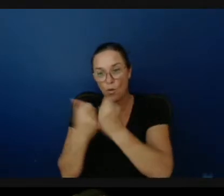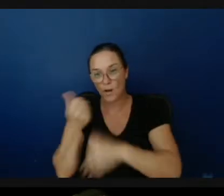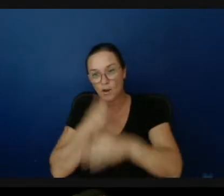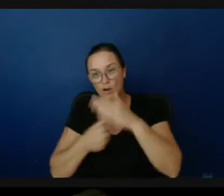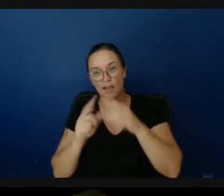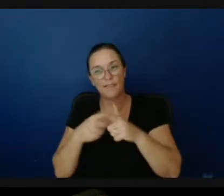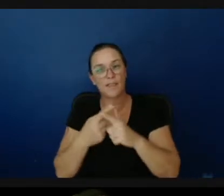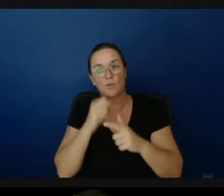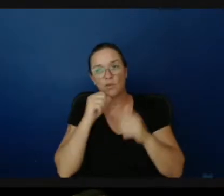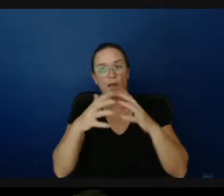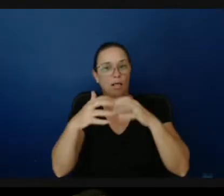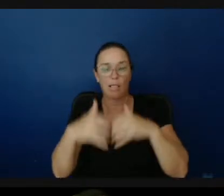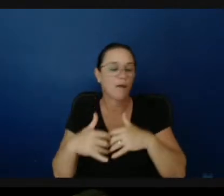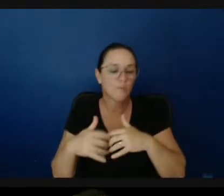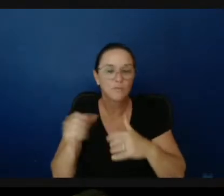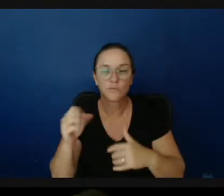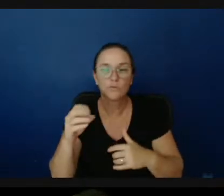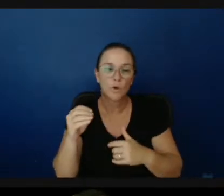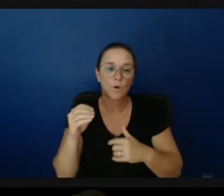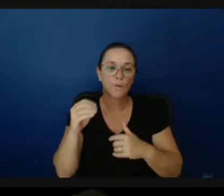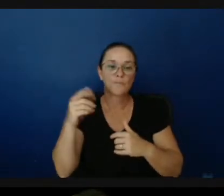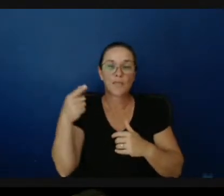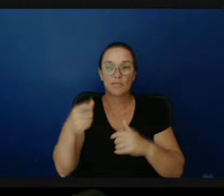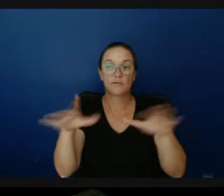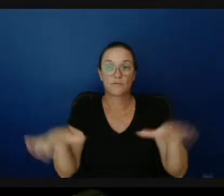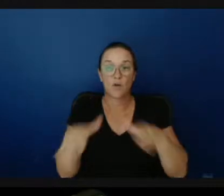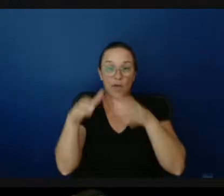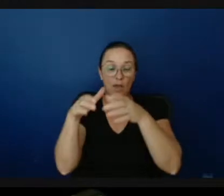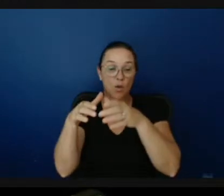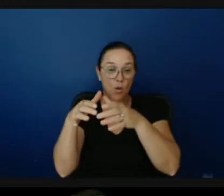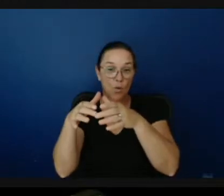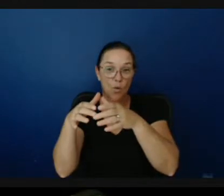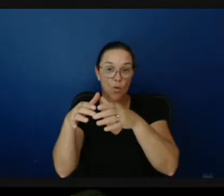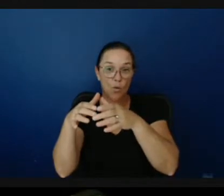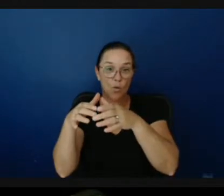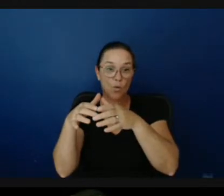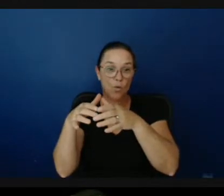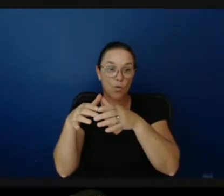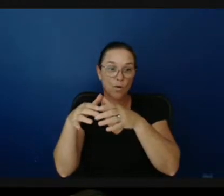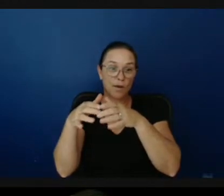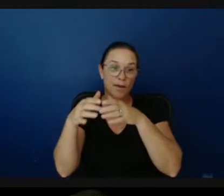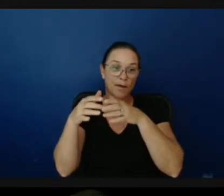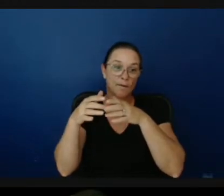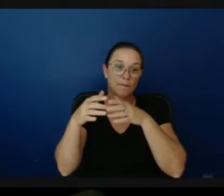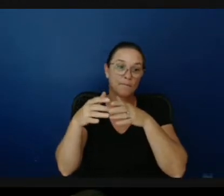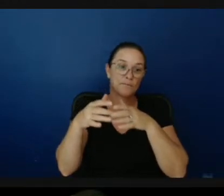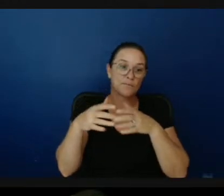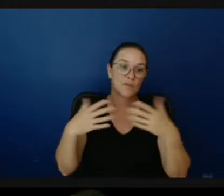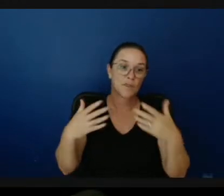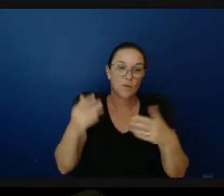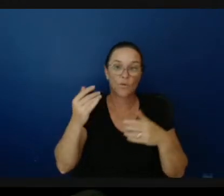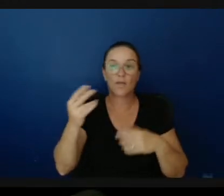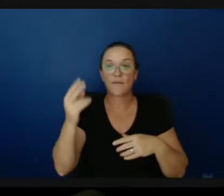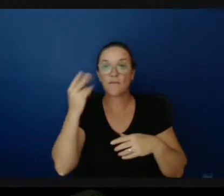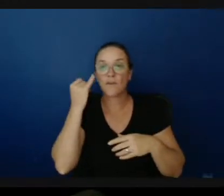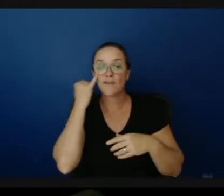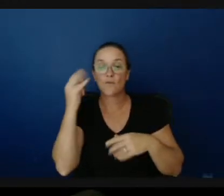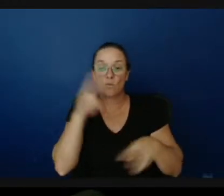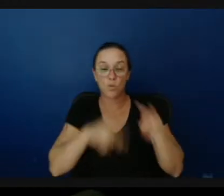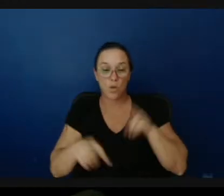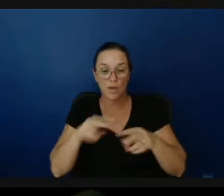sense. So this volcano is thought to have had a summit. Well, we look at the caldera today,